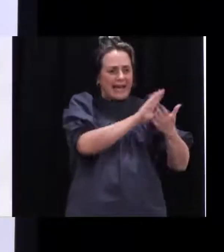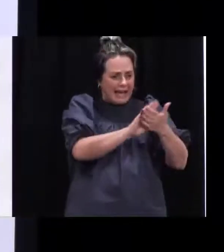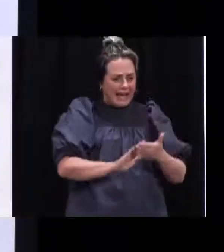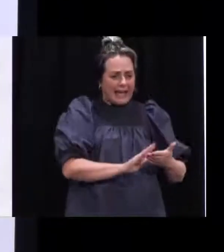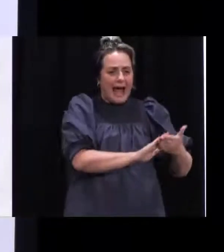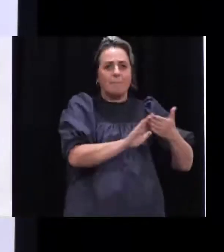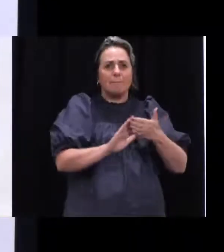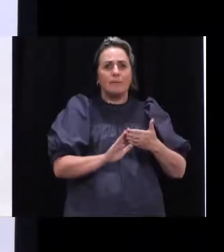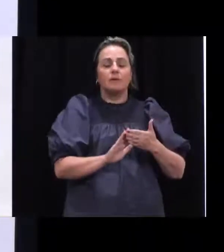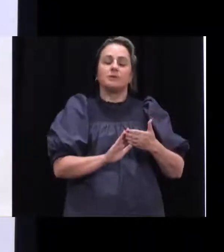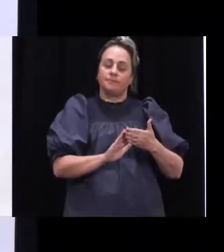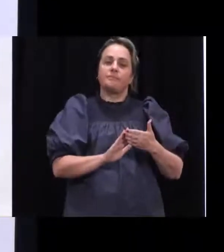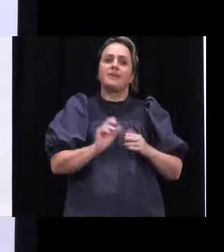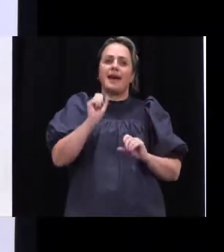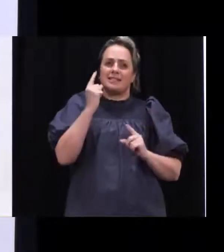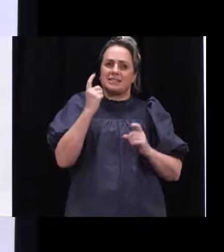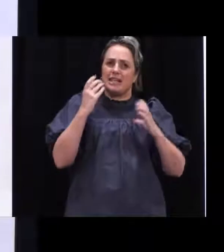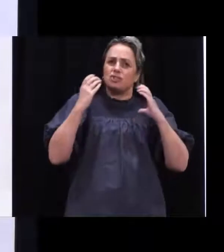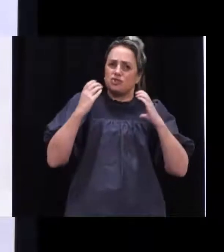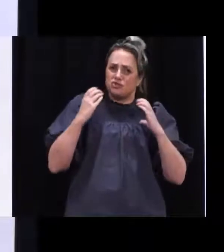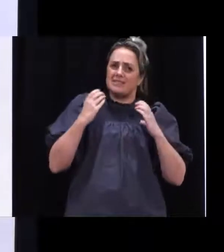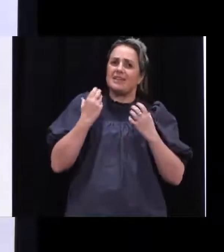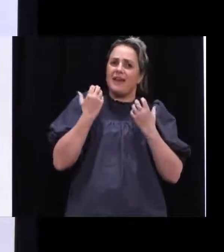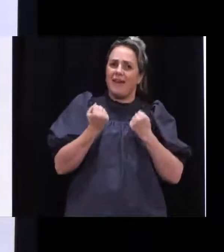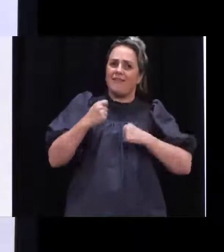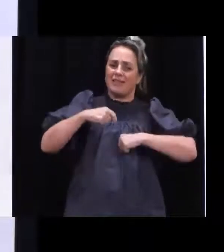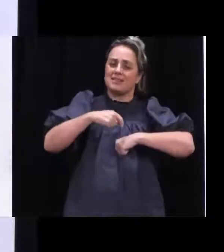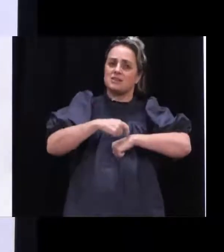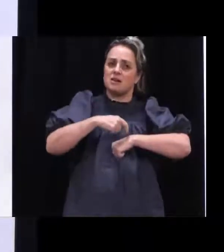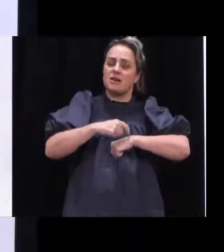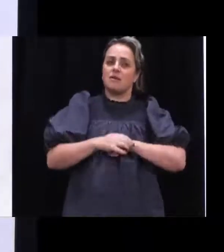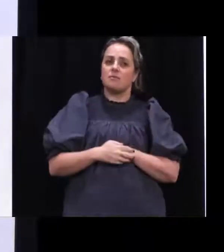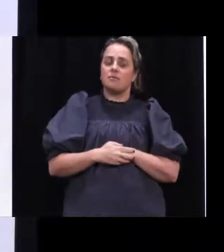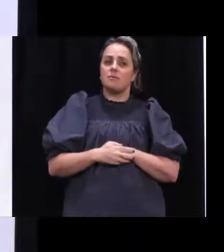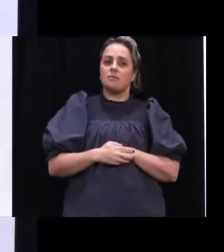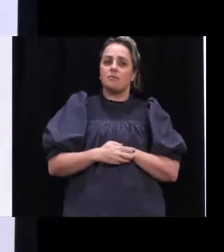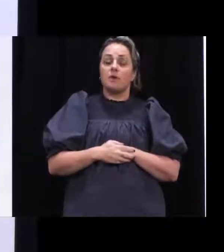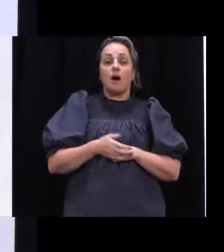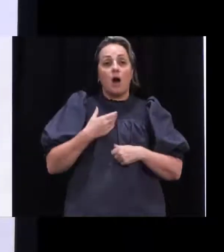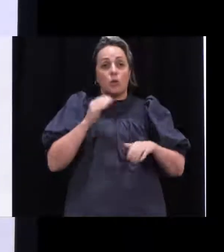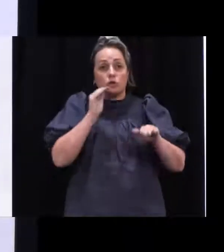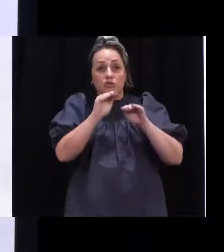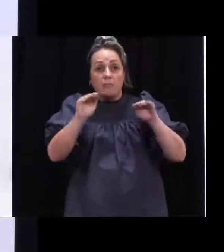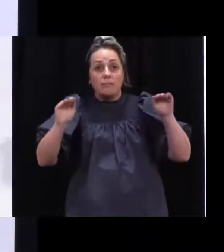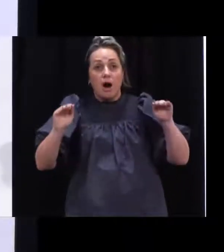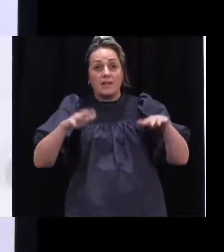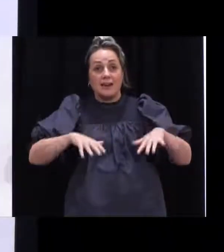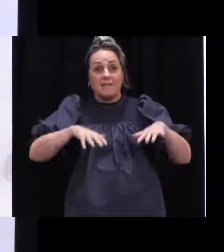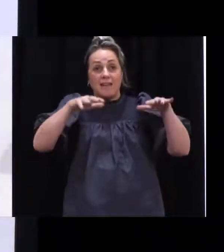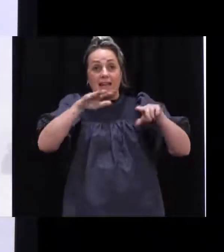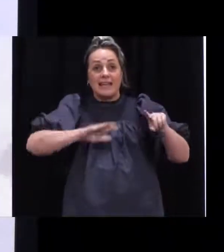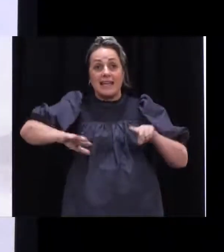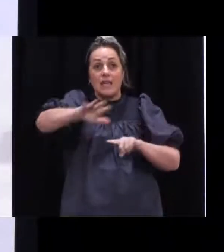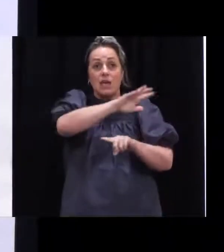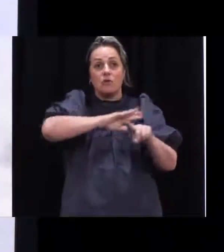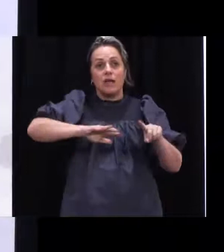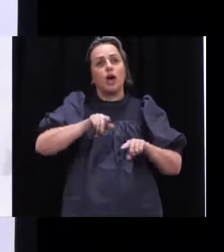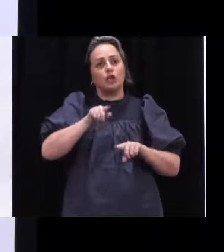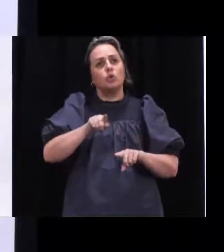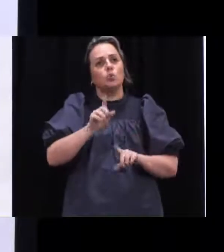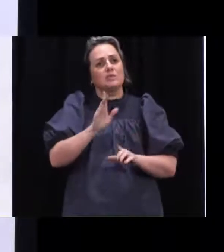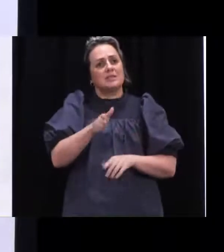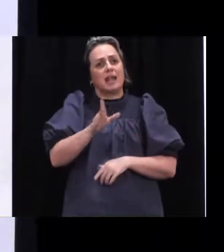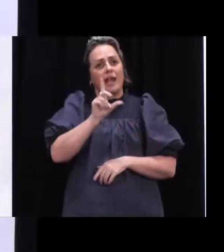be a particularly stressful time. And so I'd like to remind those who have been affected that there are ways for them to keep themselves